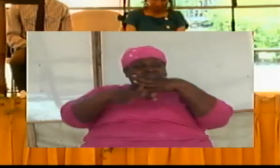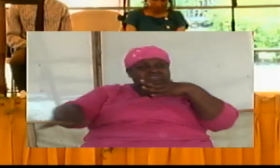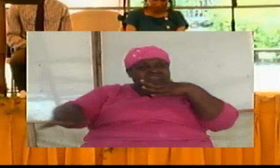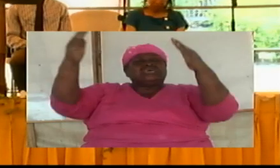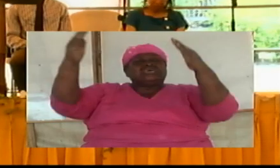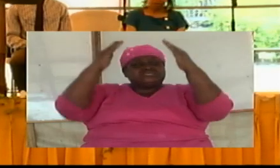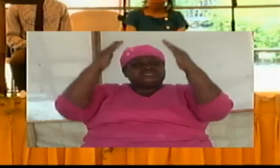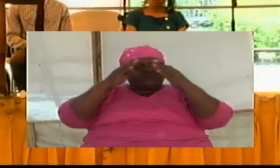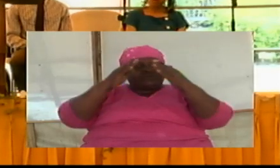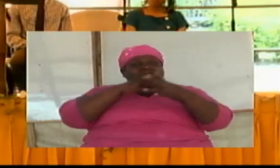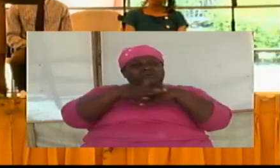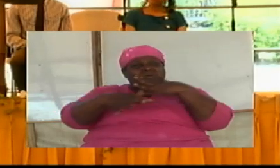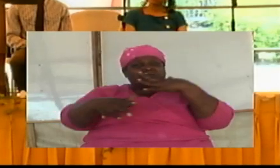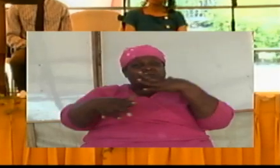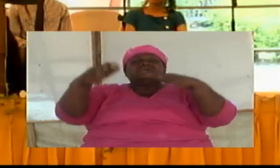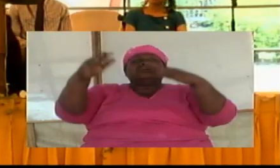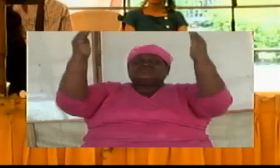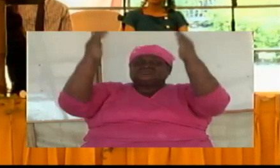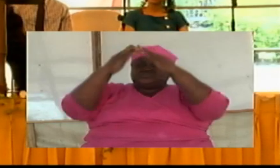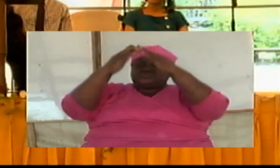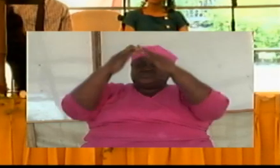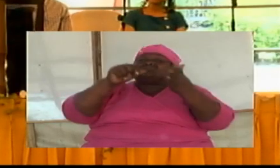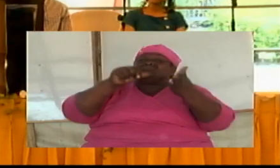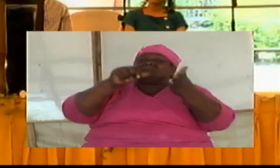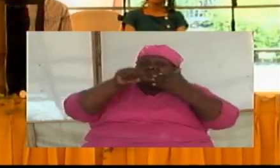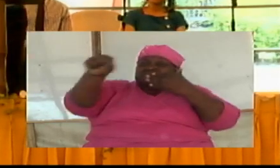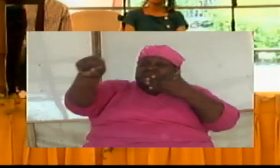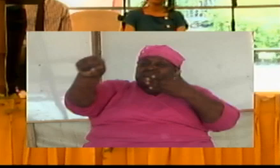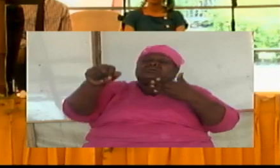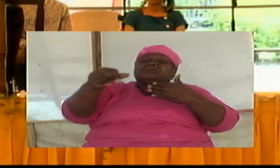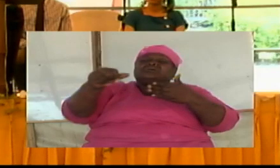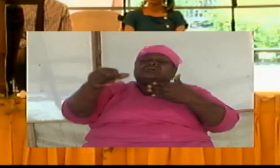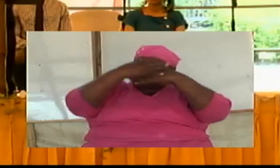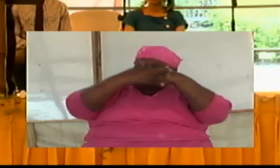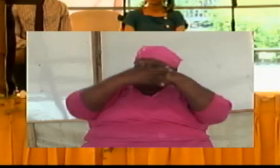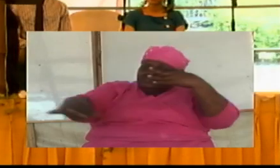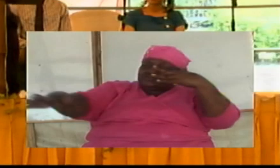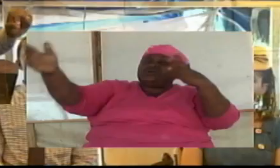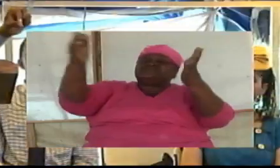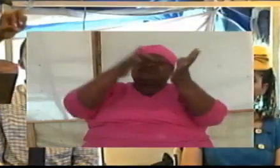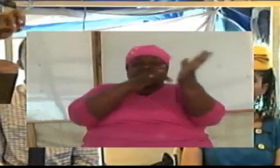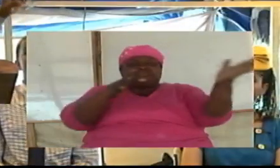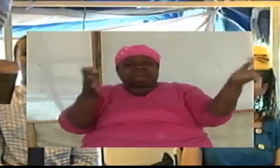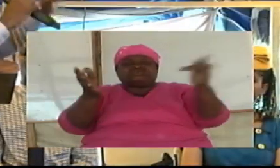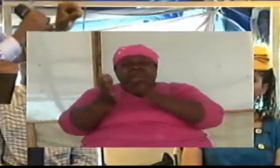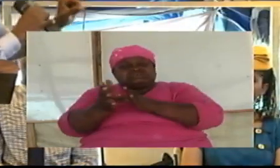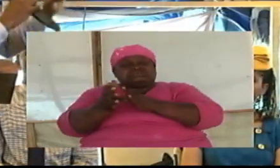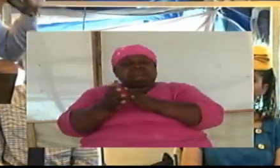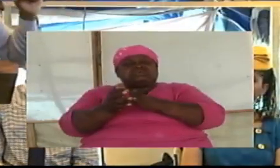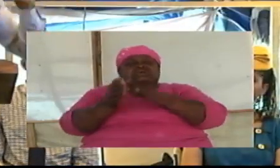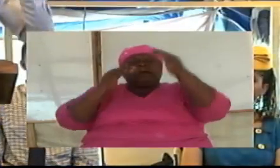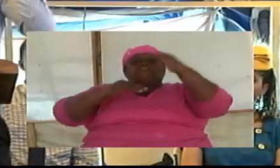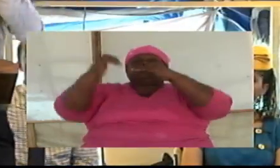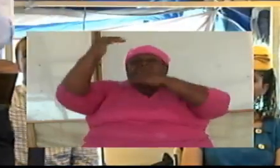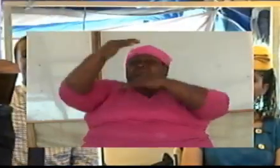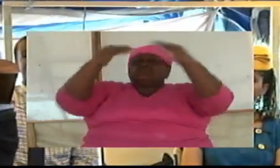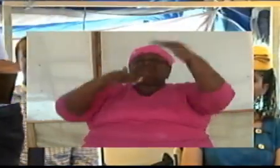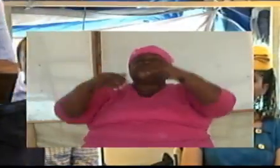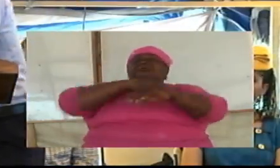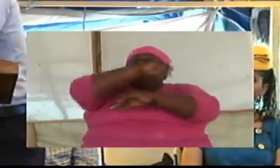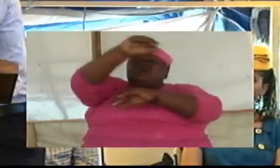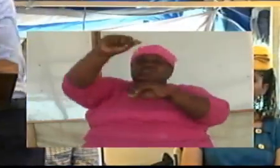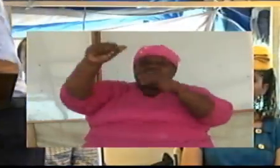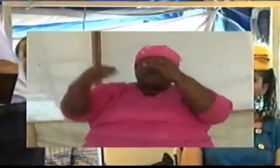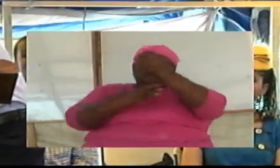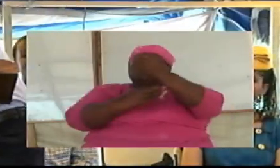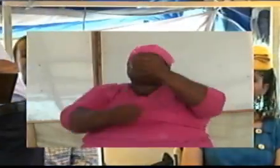The church that was bought with the blood of Jesus. Hallelujah. Built upon the foundation